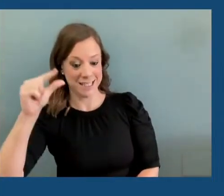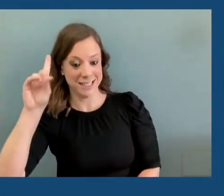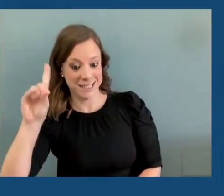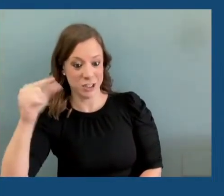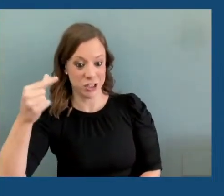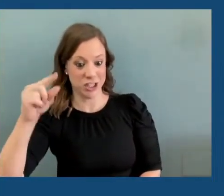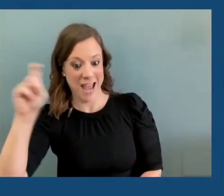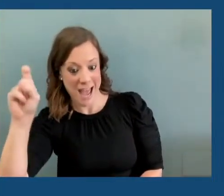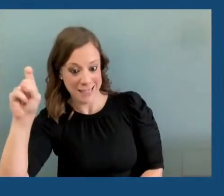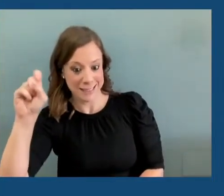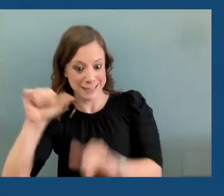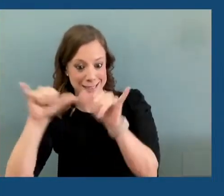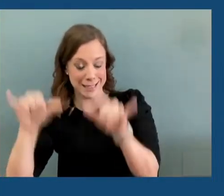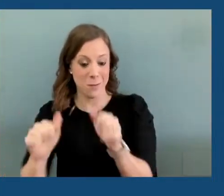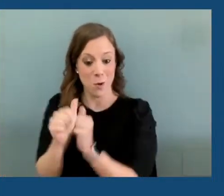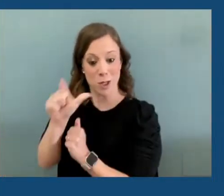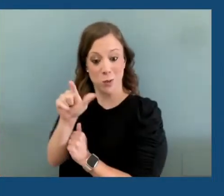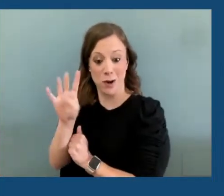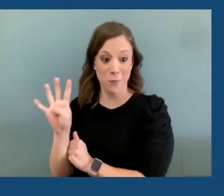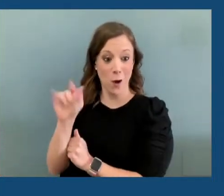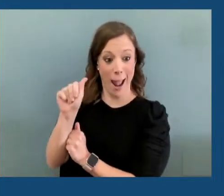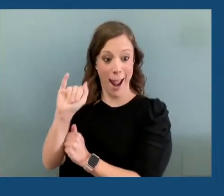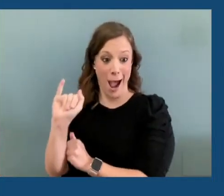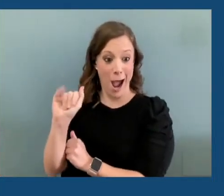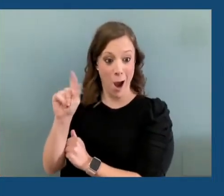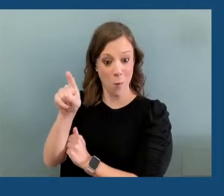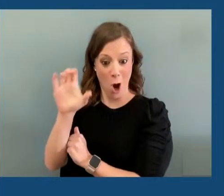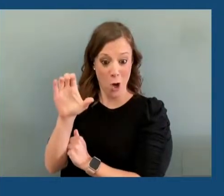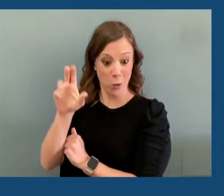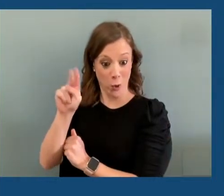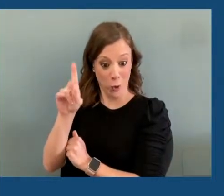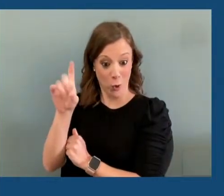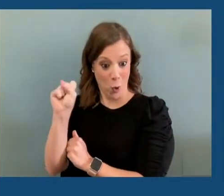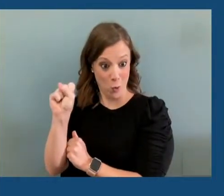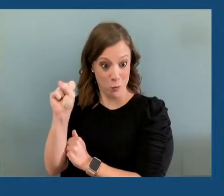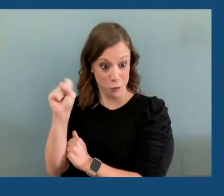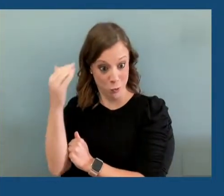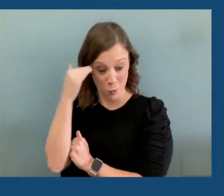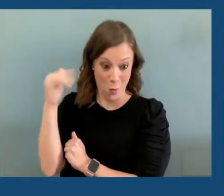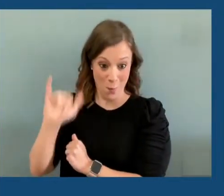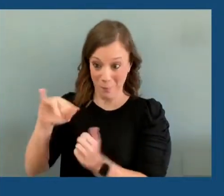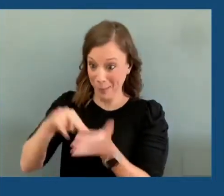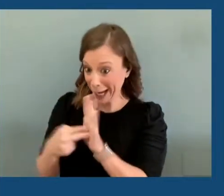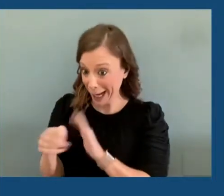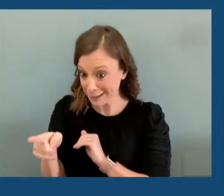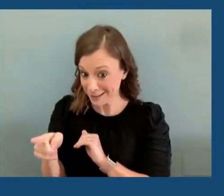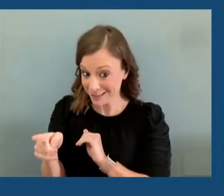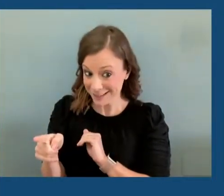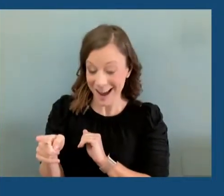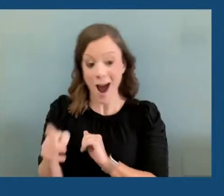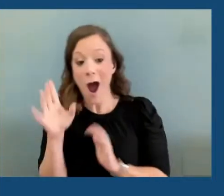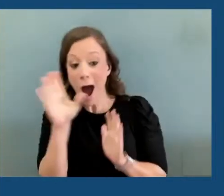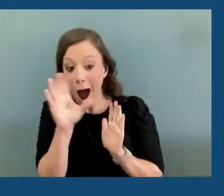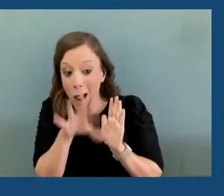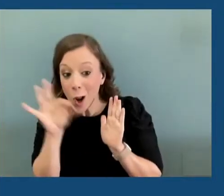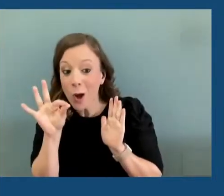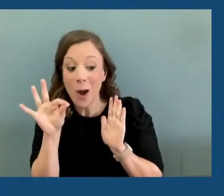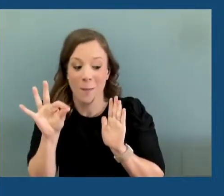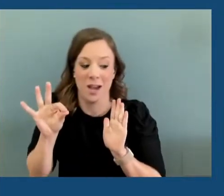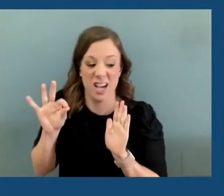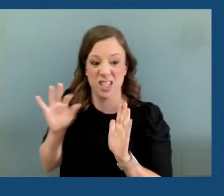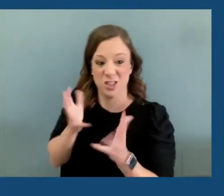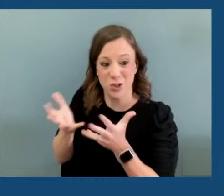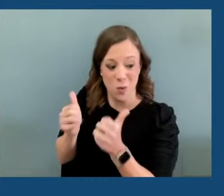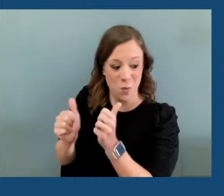them? But that's what we have here. Talk to your geek friends. Look it up. They'll be very impressed. Try to repeat